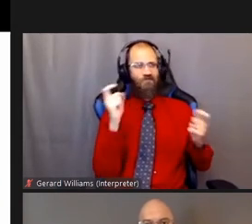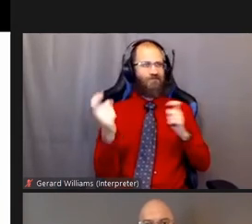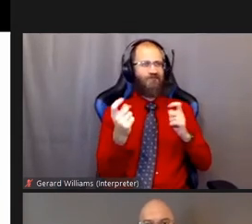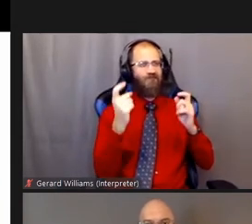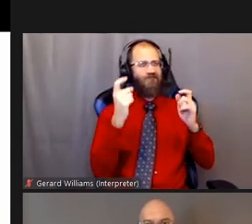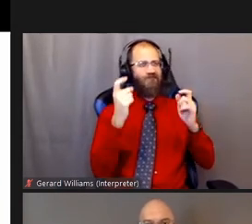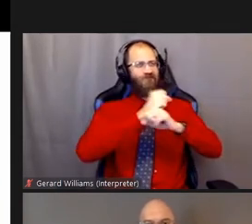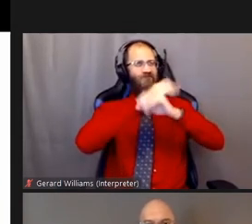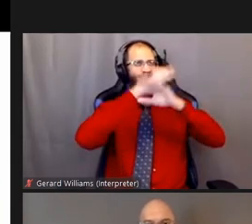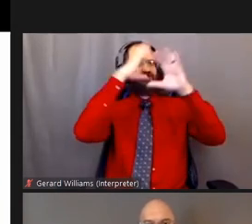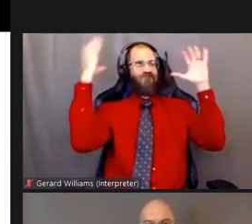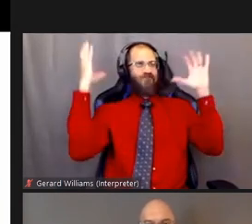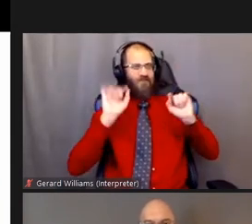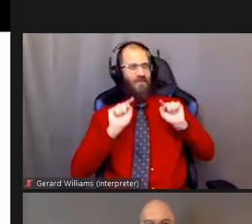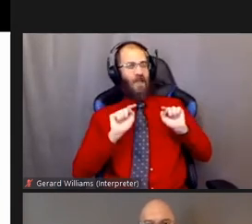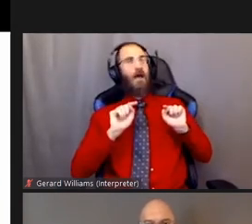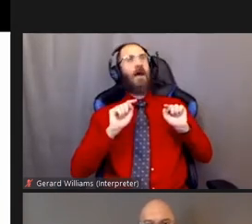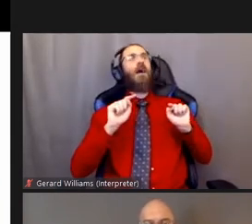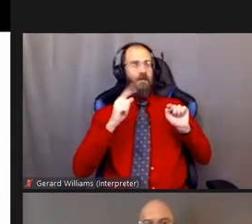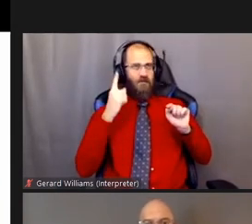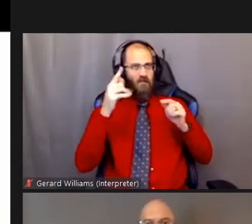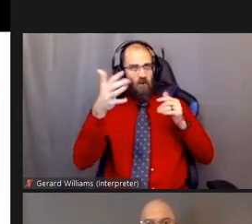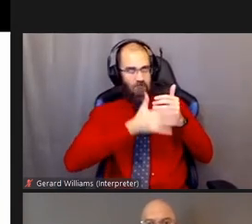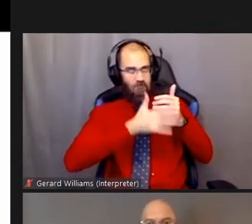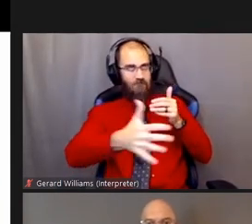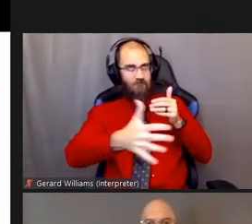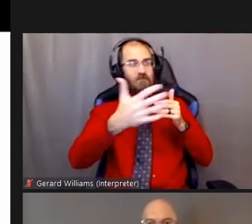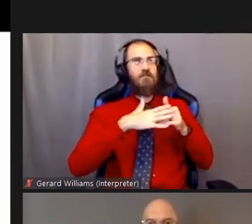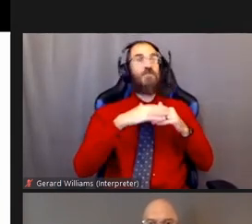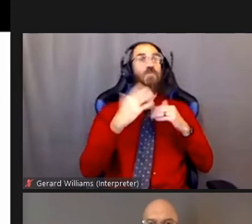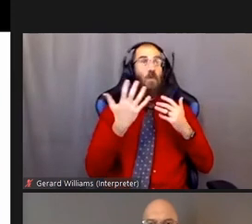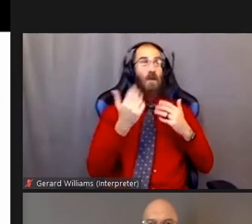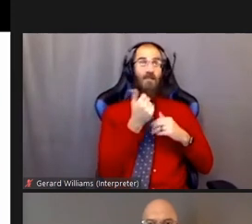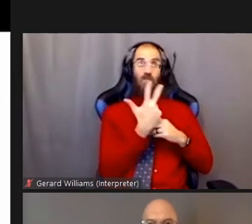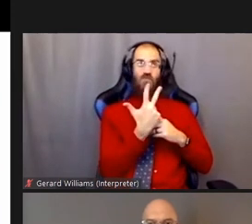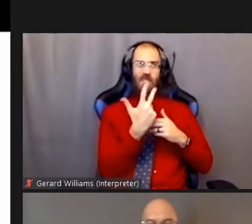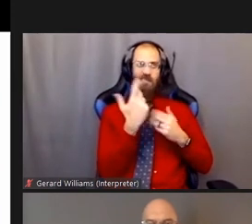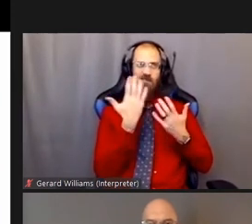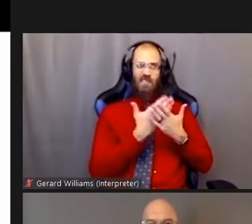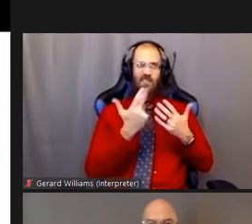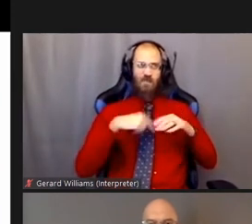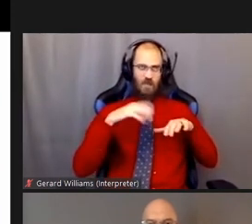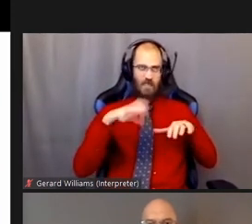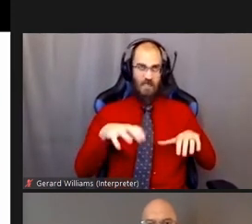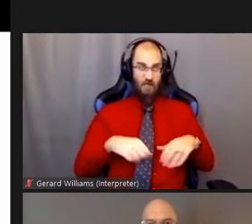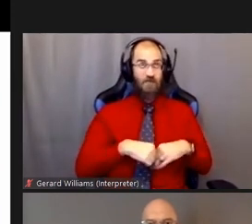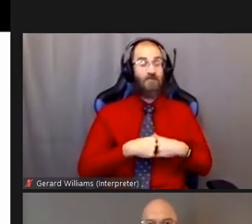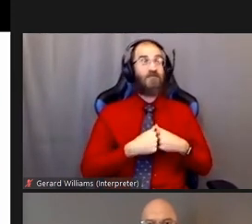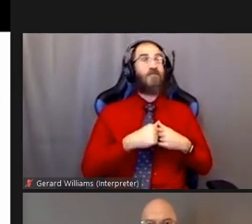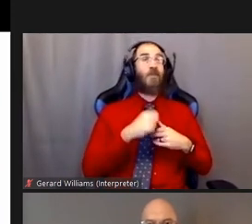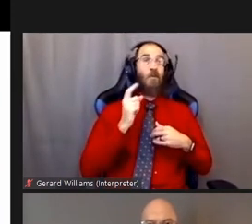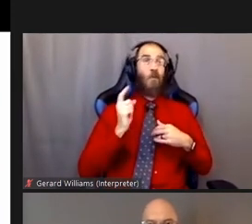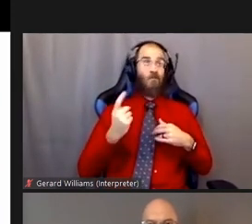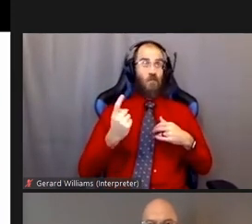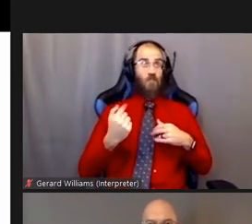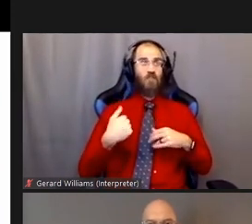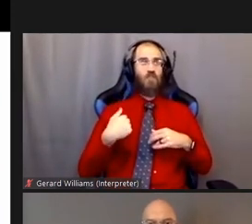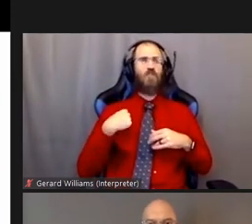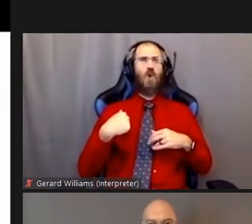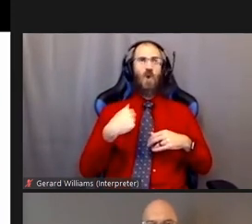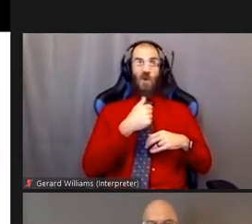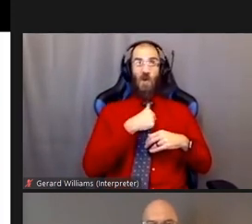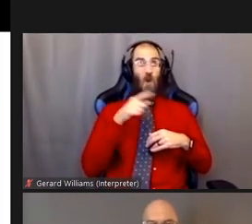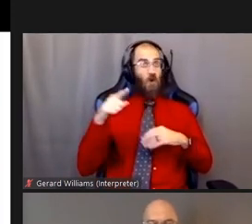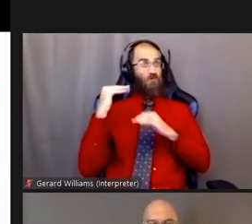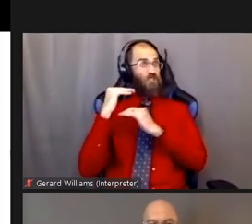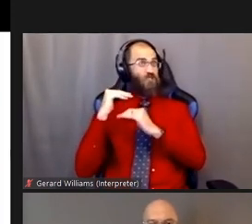future uses, the commission did three things. First, the eligibility and use restrictions were eliminated